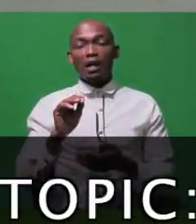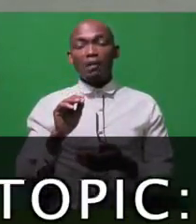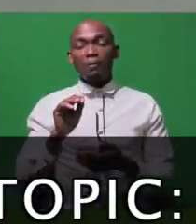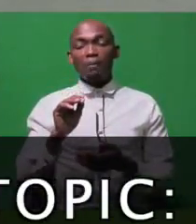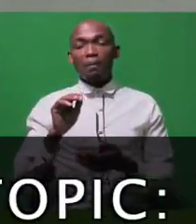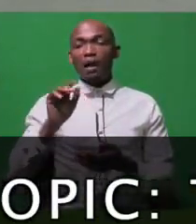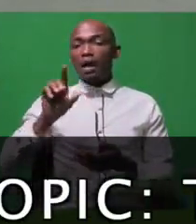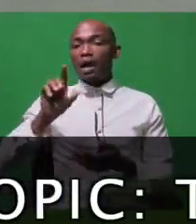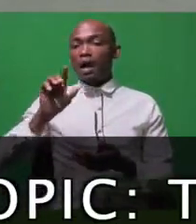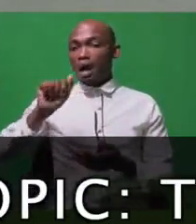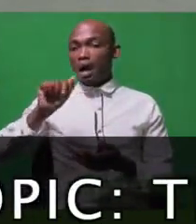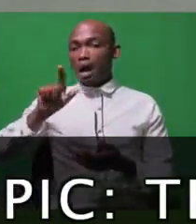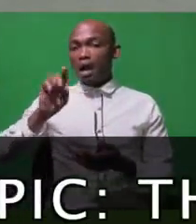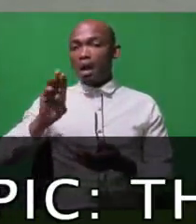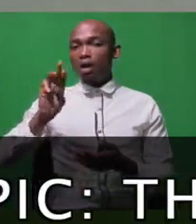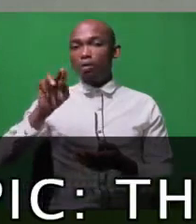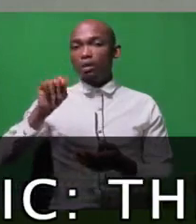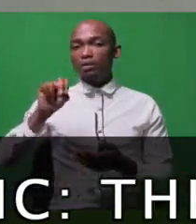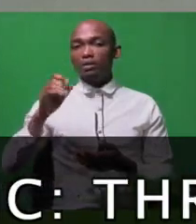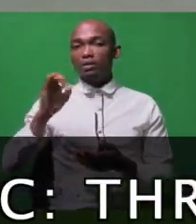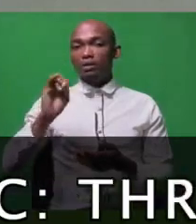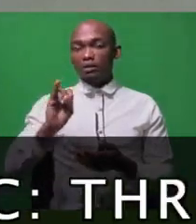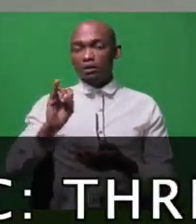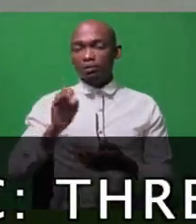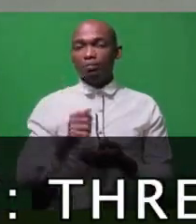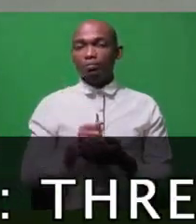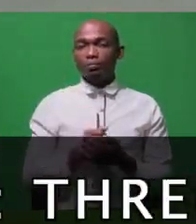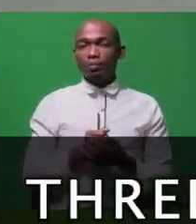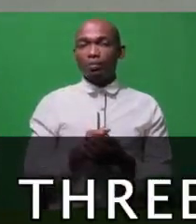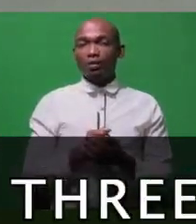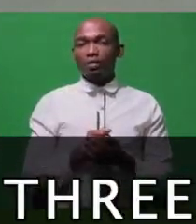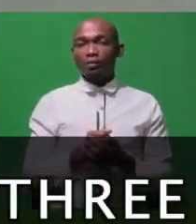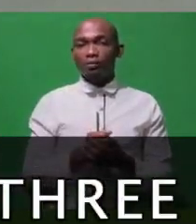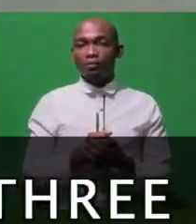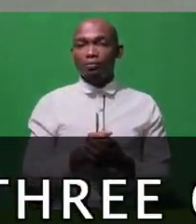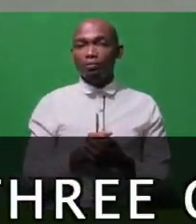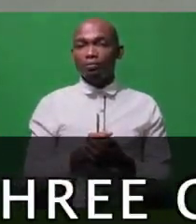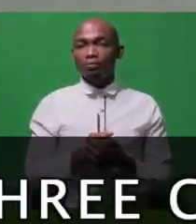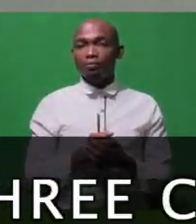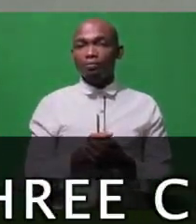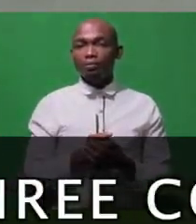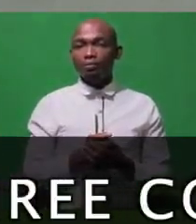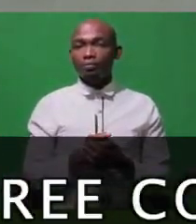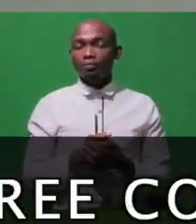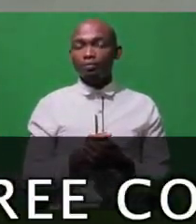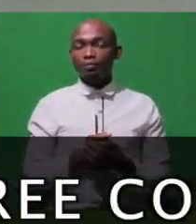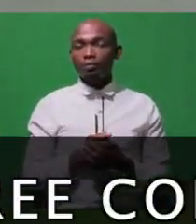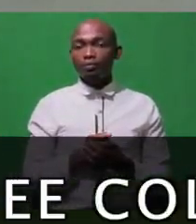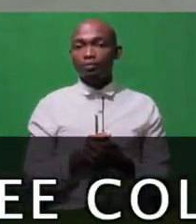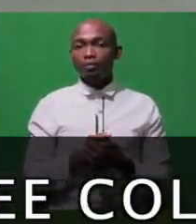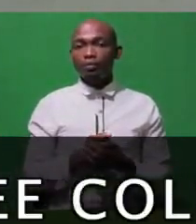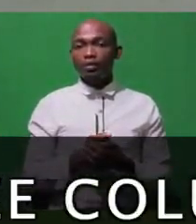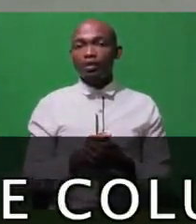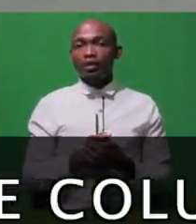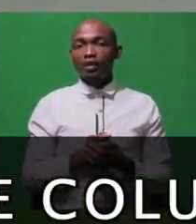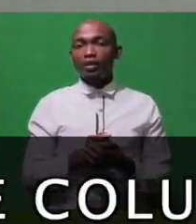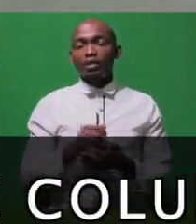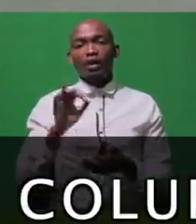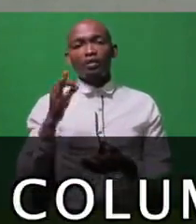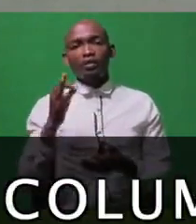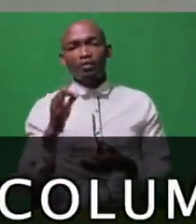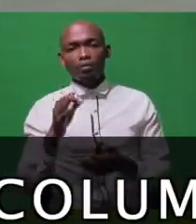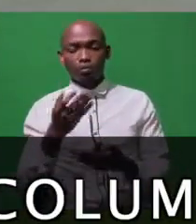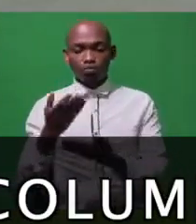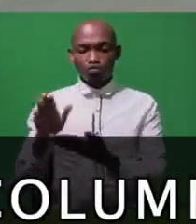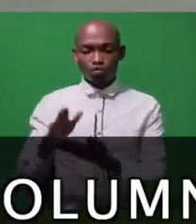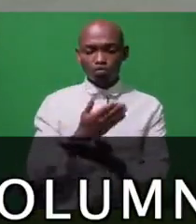Okay. How may categorize a deduction of a price? There are